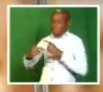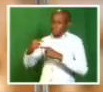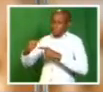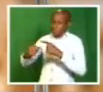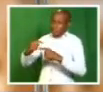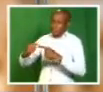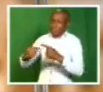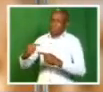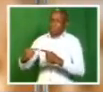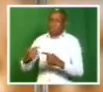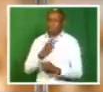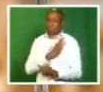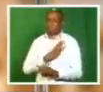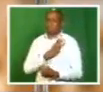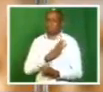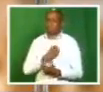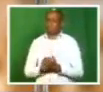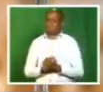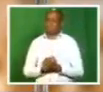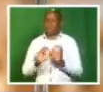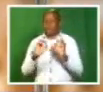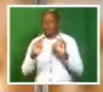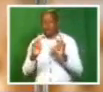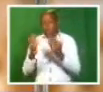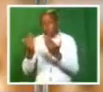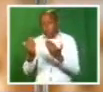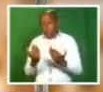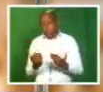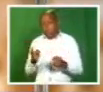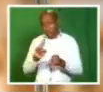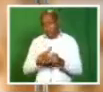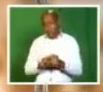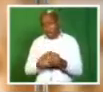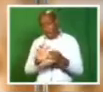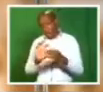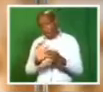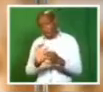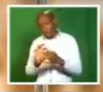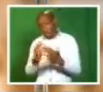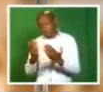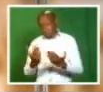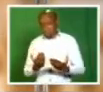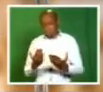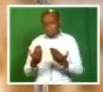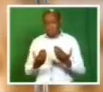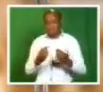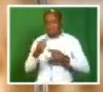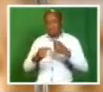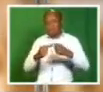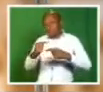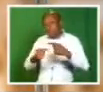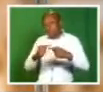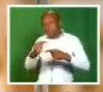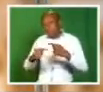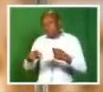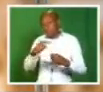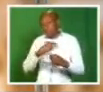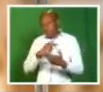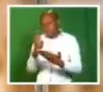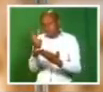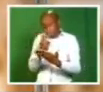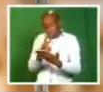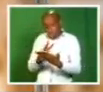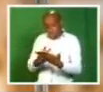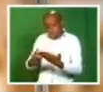I'll let you continue with your lesson. Okay, welcome back, learners at home. We are continuing with our sketching